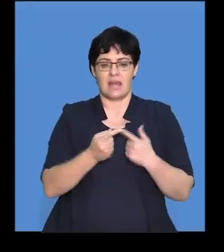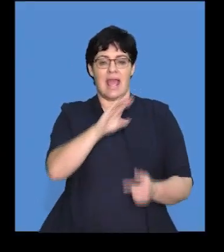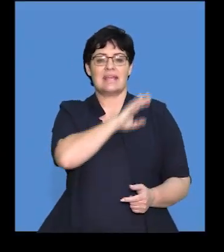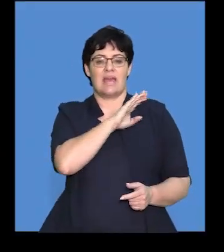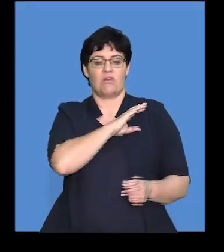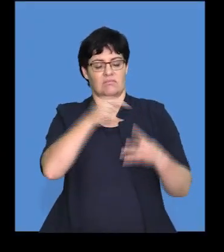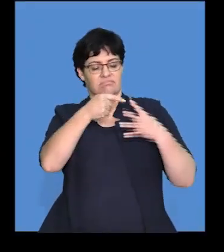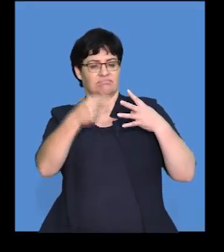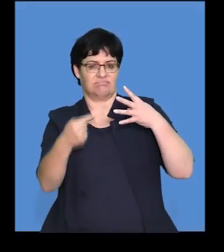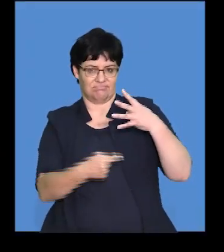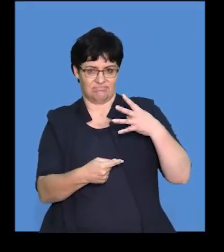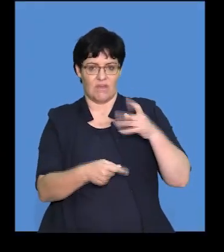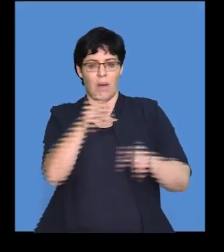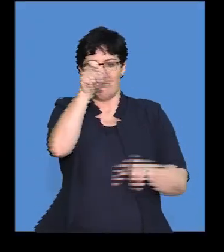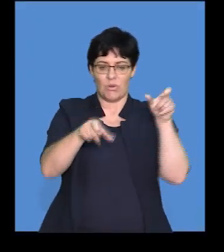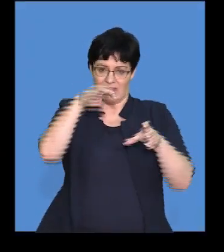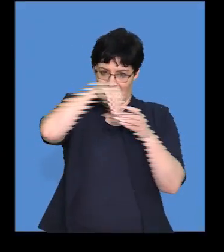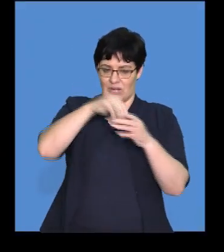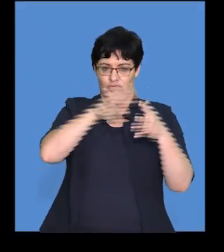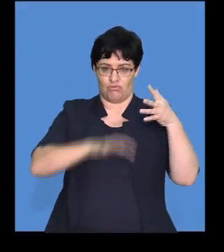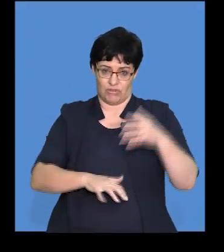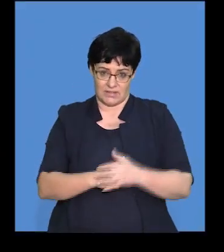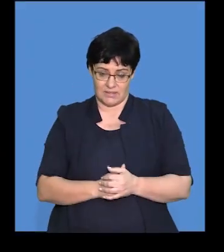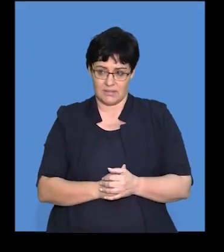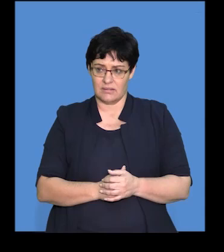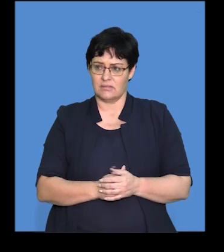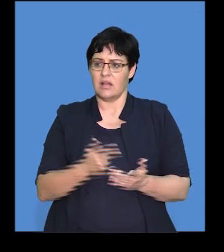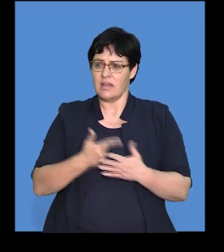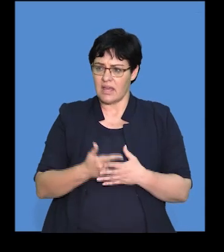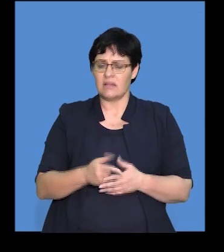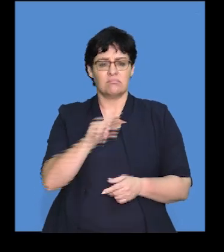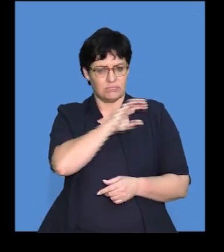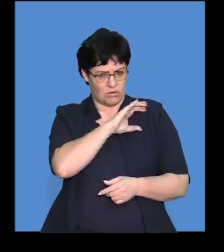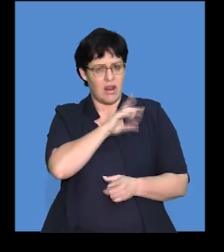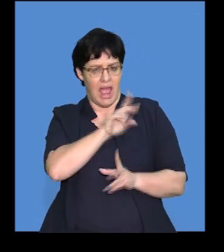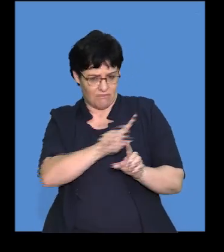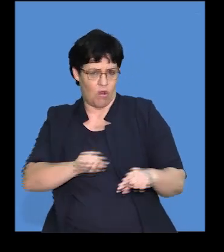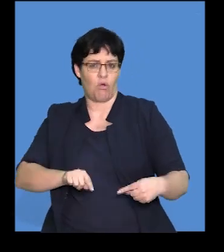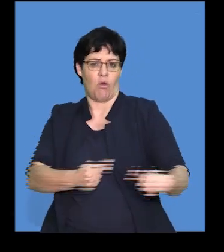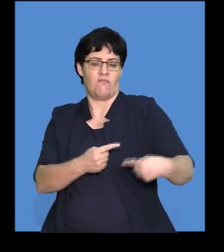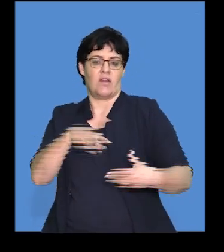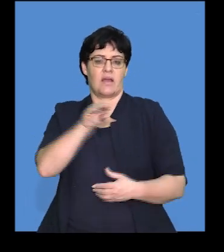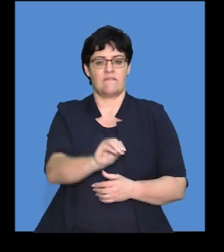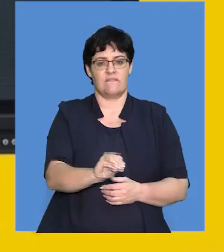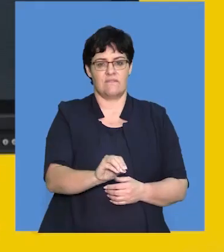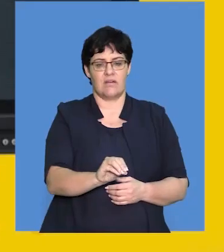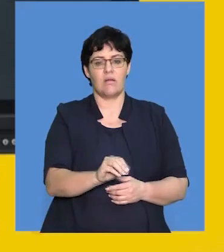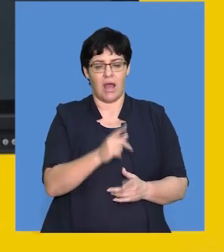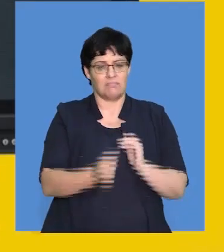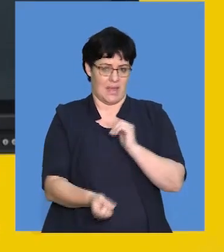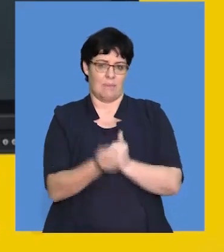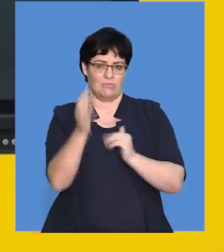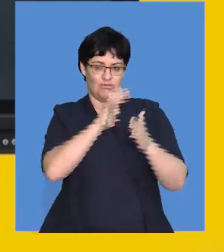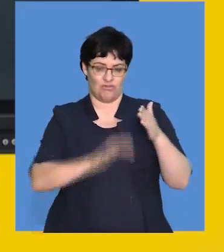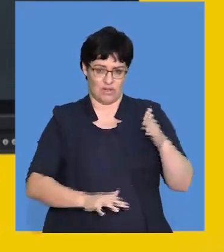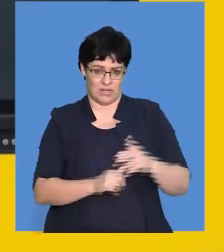different character traits of the different characters. And then, of course, these characters can cause conflict while the